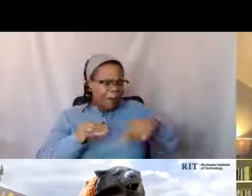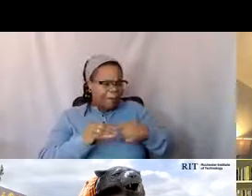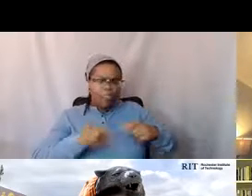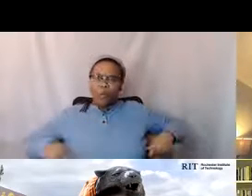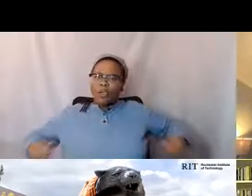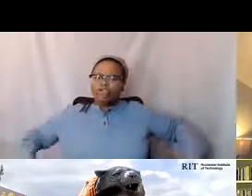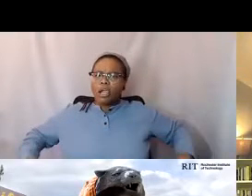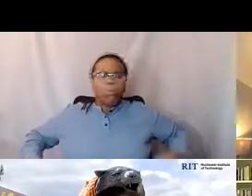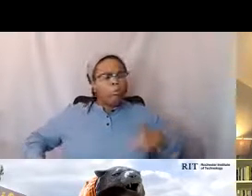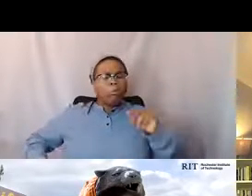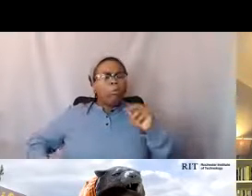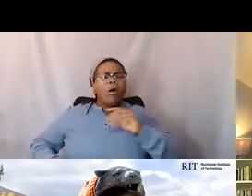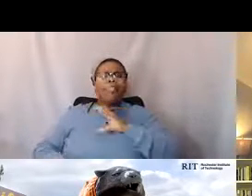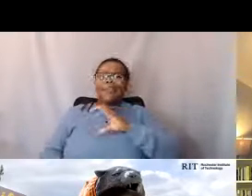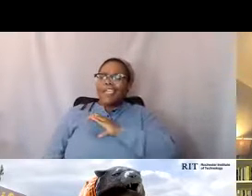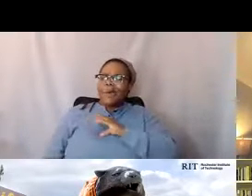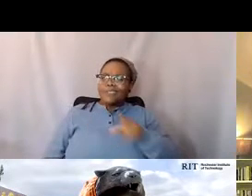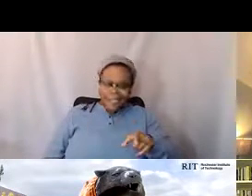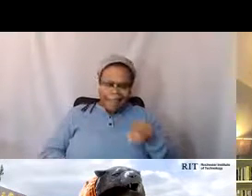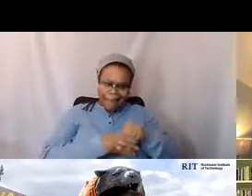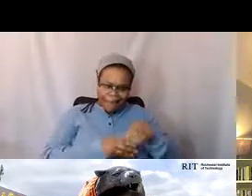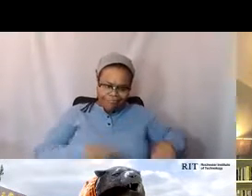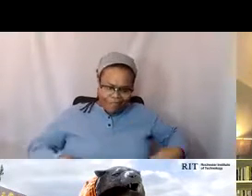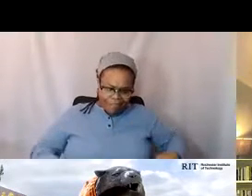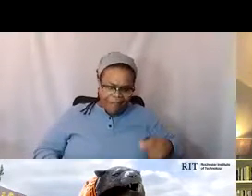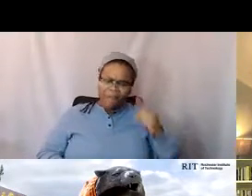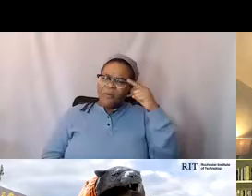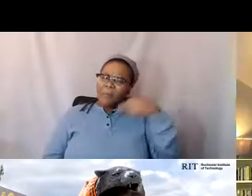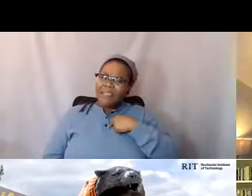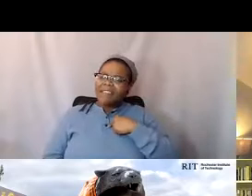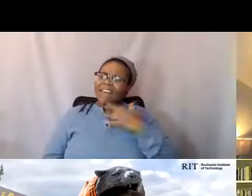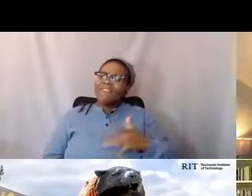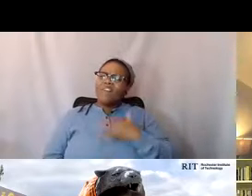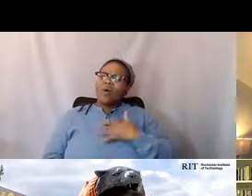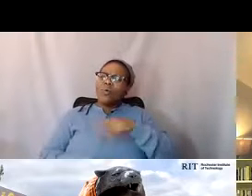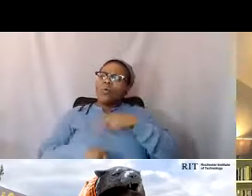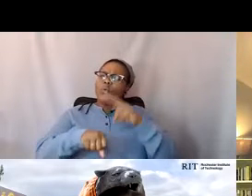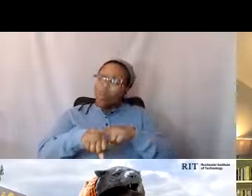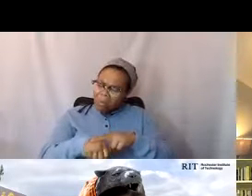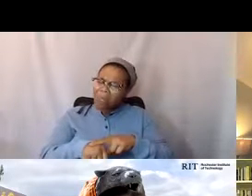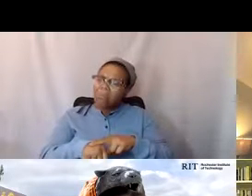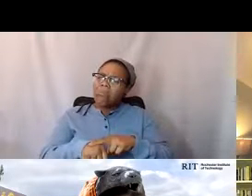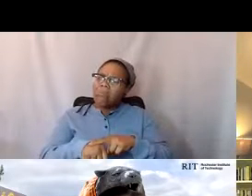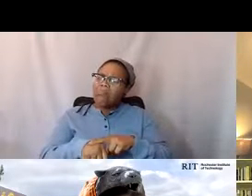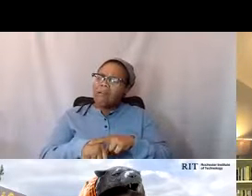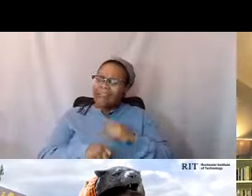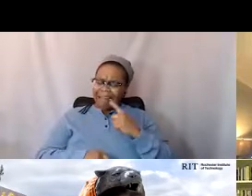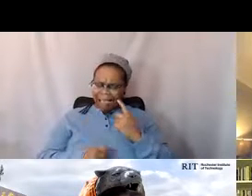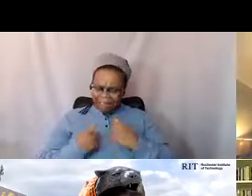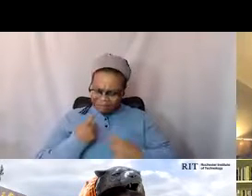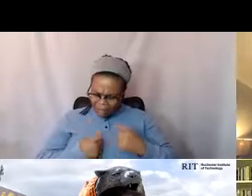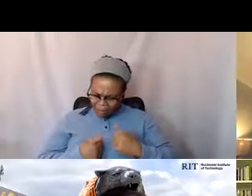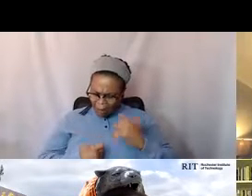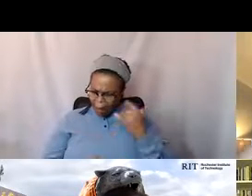just, this character was in a wheelchair, and for me, this felt so normal. And then I started asking myself, okay, why don't I